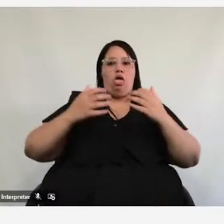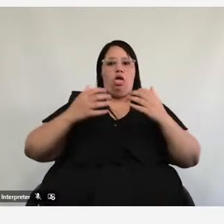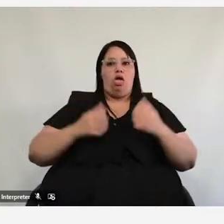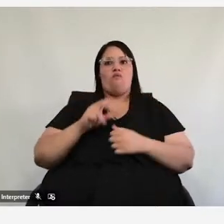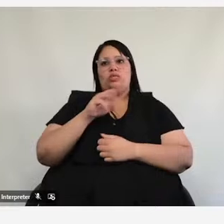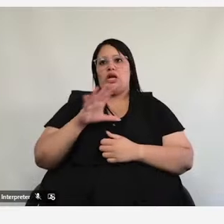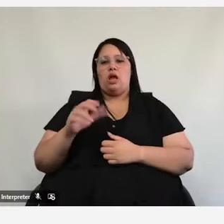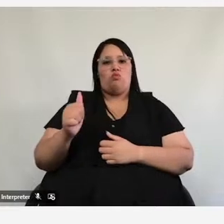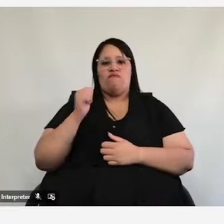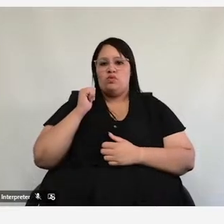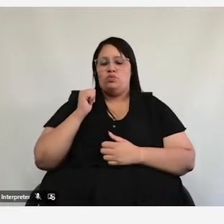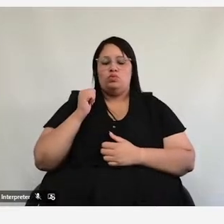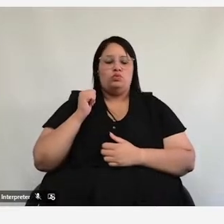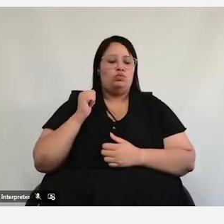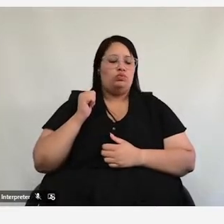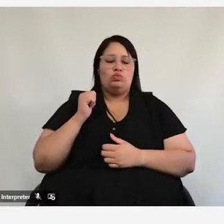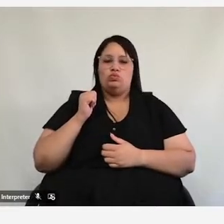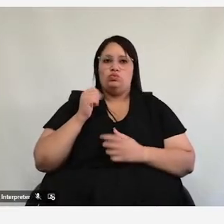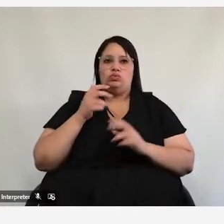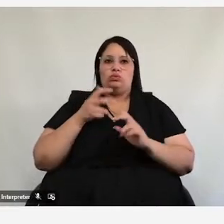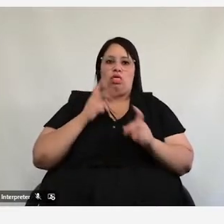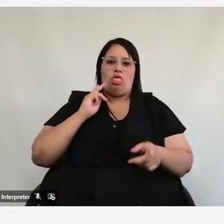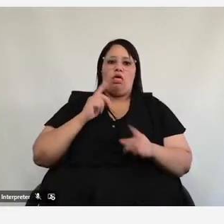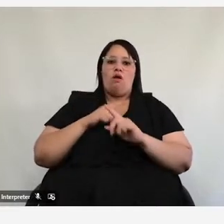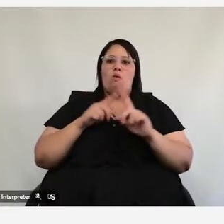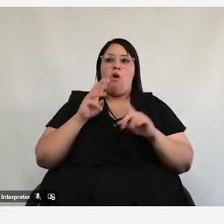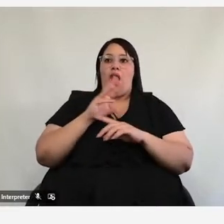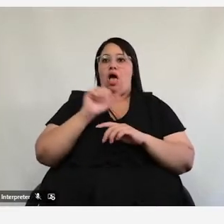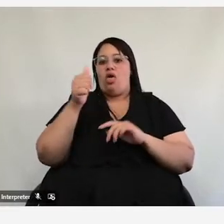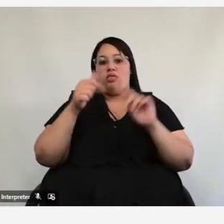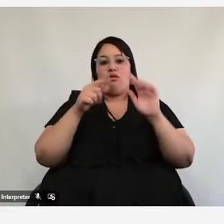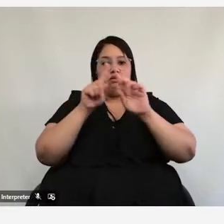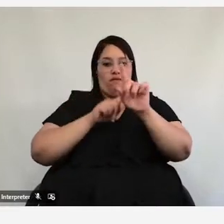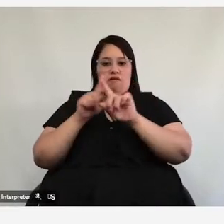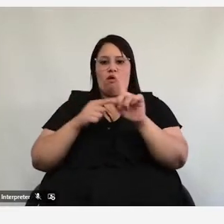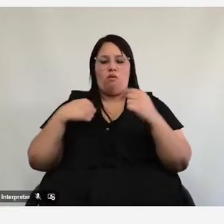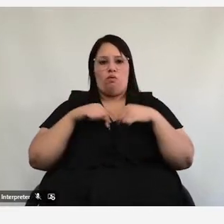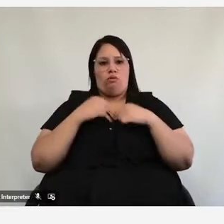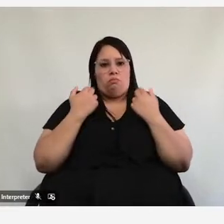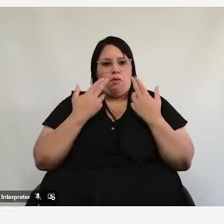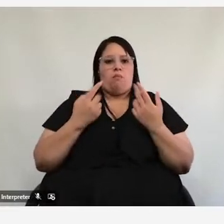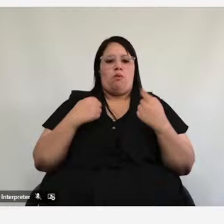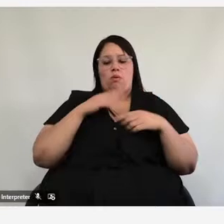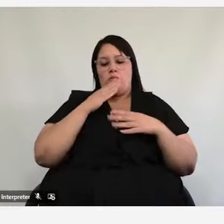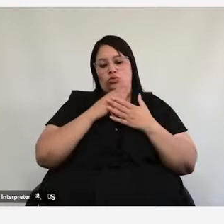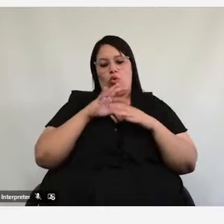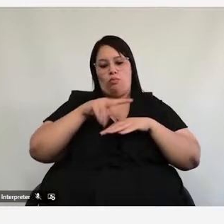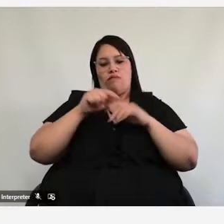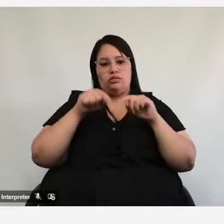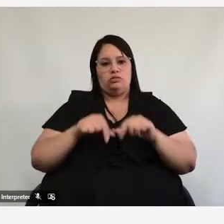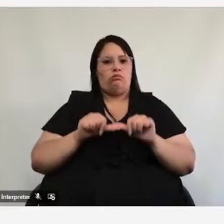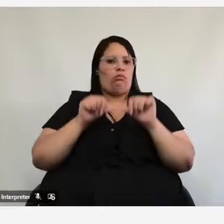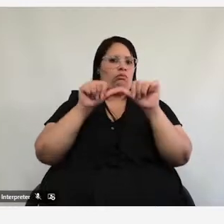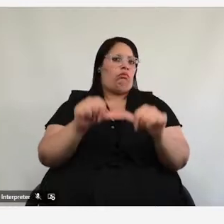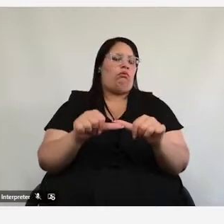to retreat. While others falter, we are stepping up, keeping this province open for business, resilient in